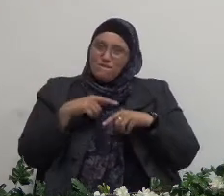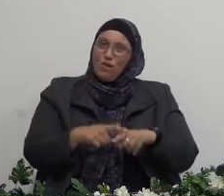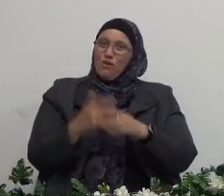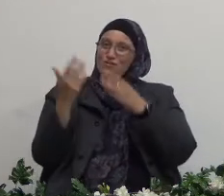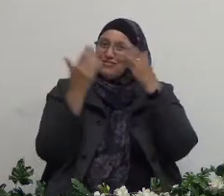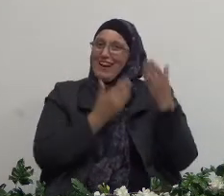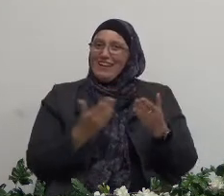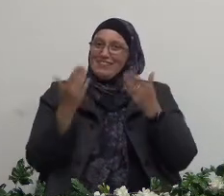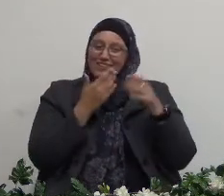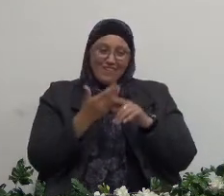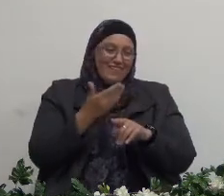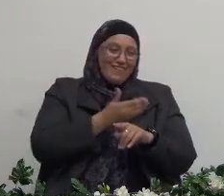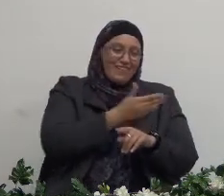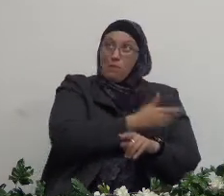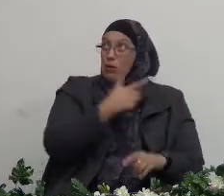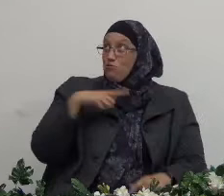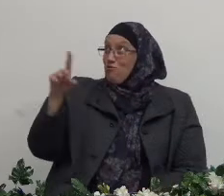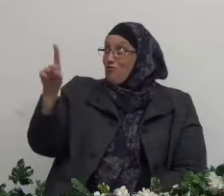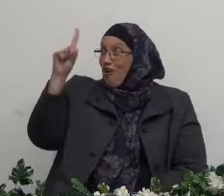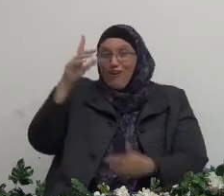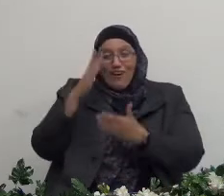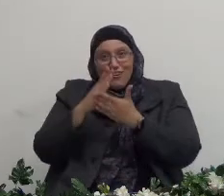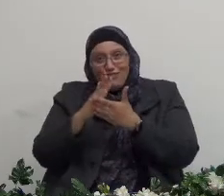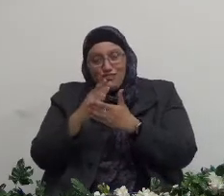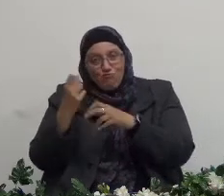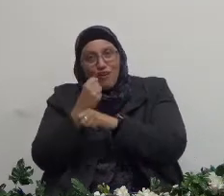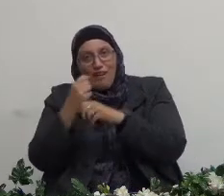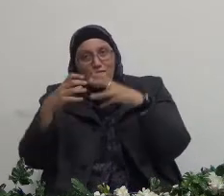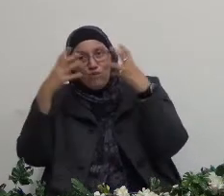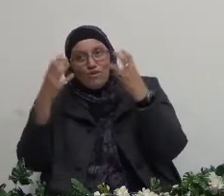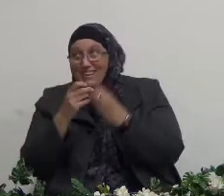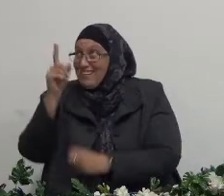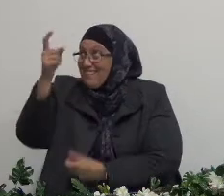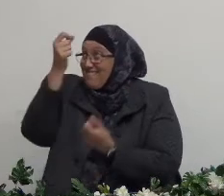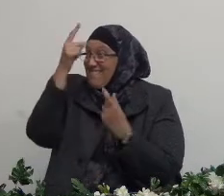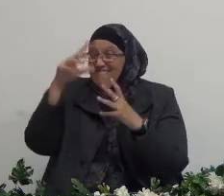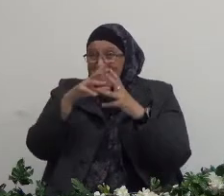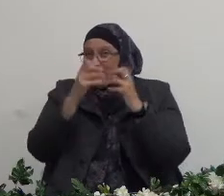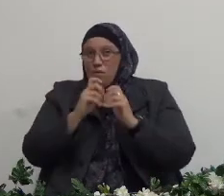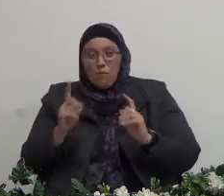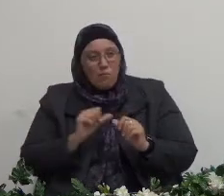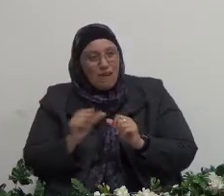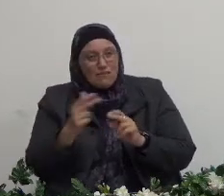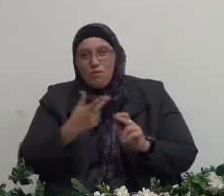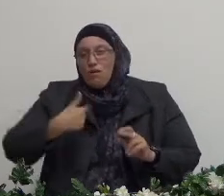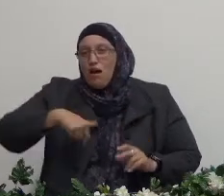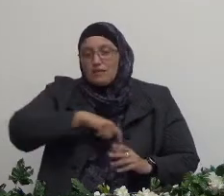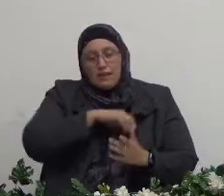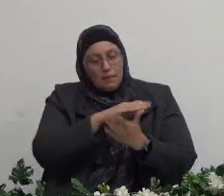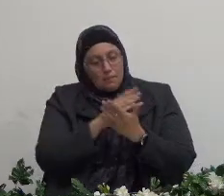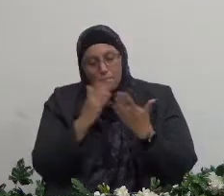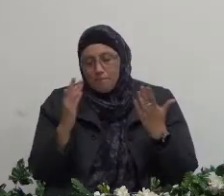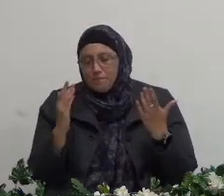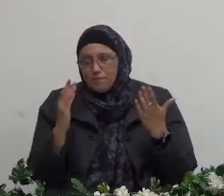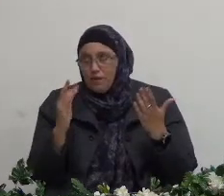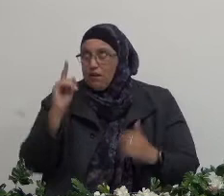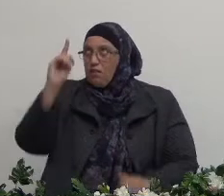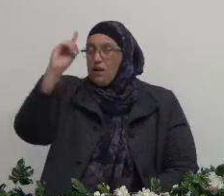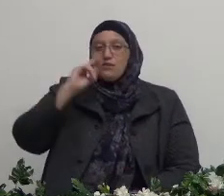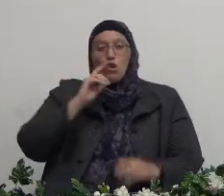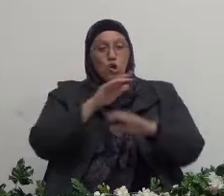is the creator, He understands what is best for humanity. So He says, do not do this because